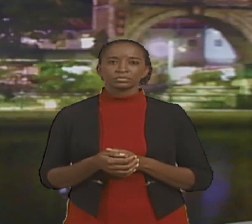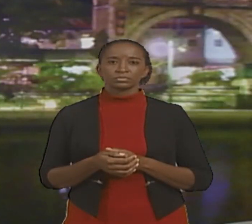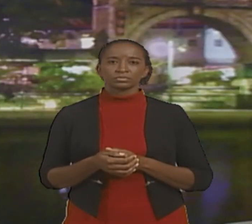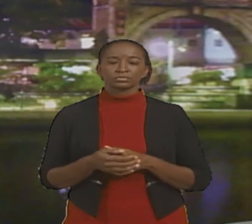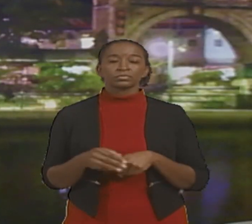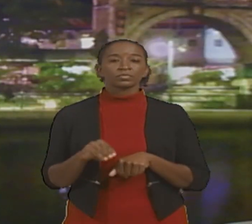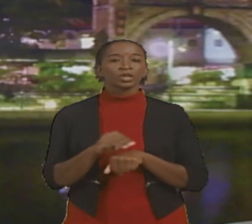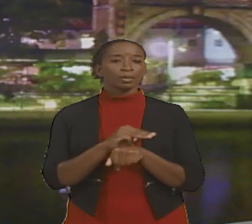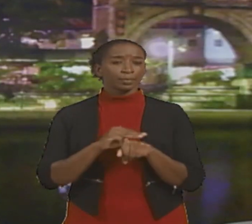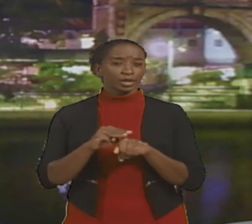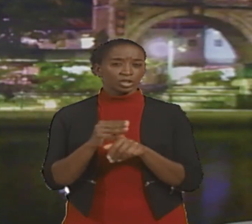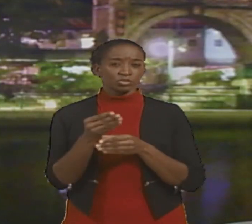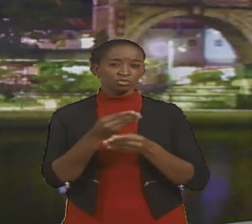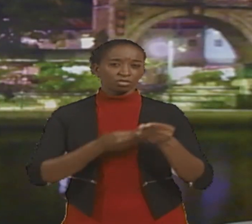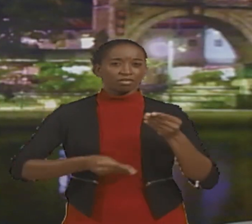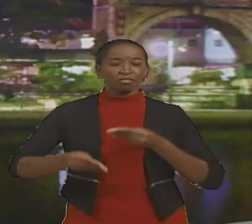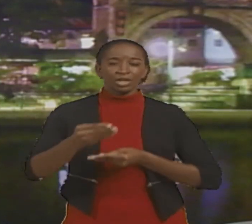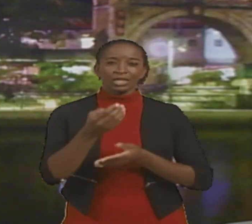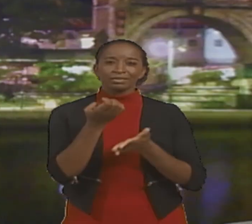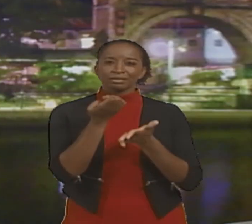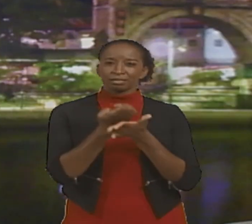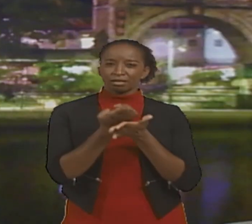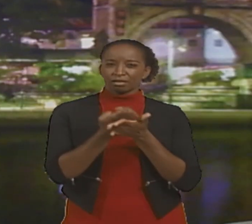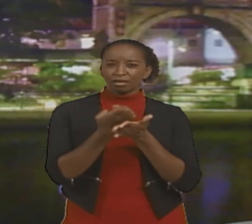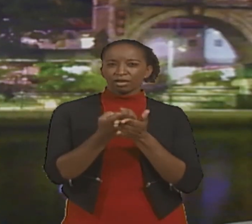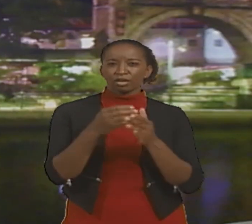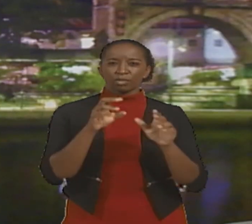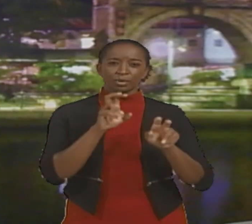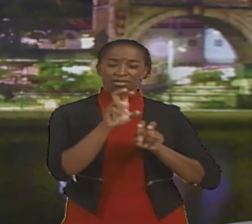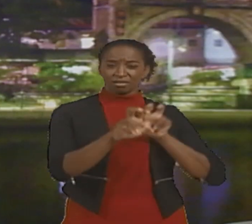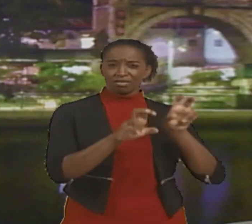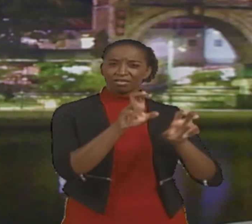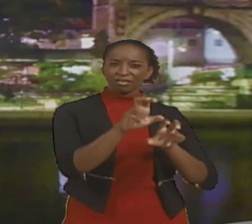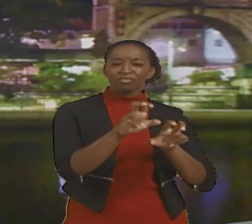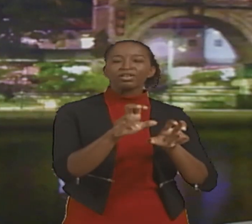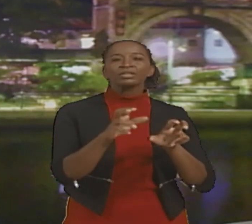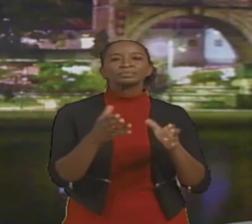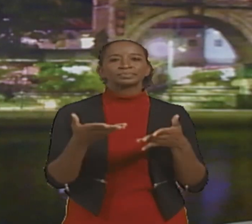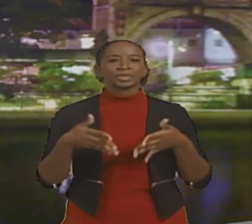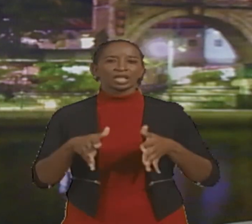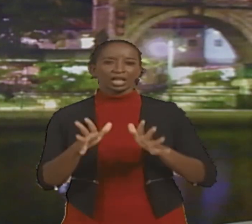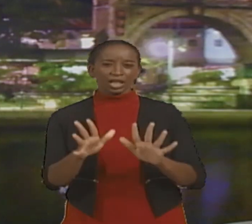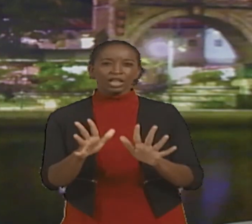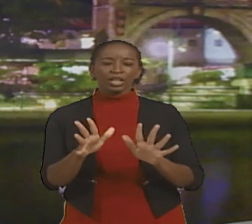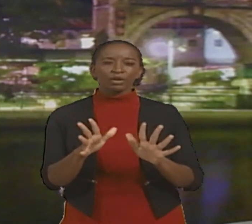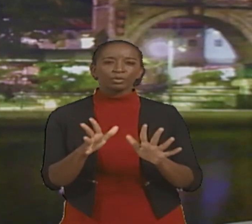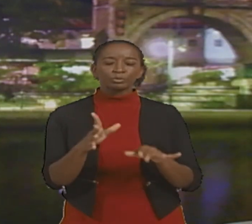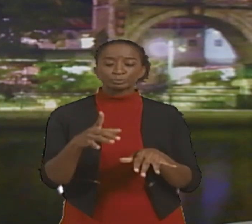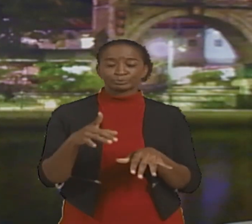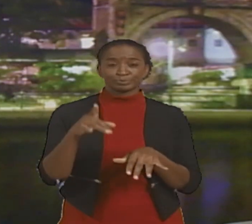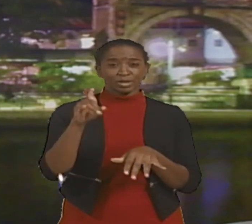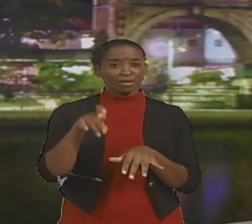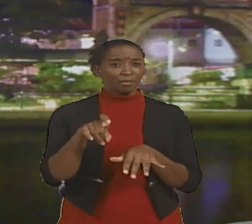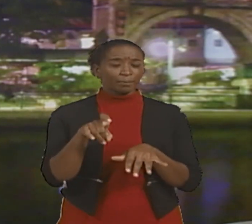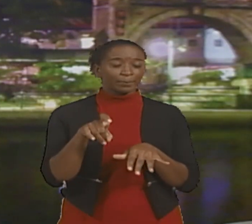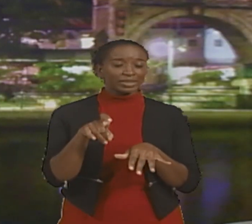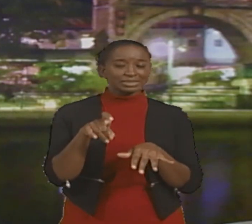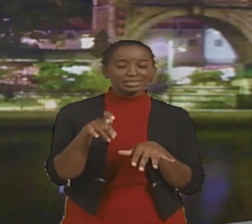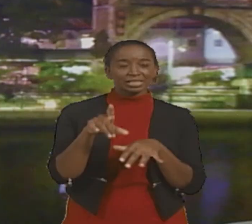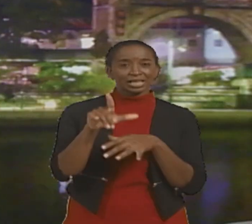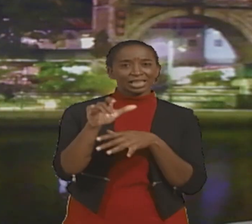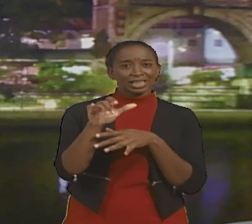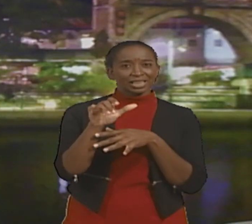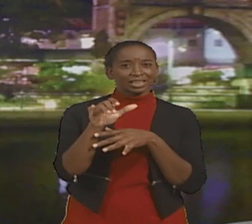Well, the Ministry of Finance, Economic Affairs and Investment has granted an extension of a waiver of the penalties imposed for the late filing of